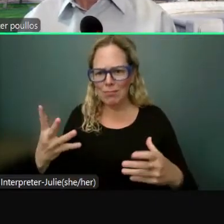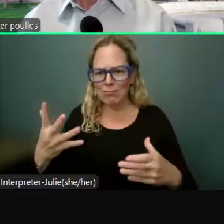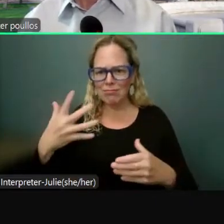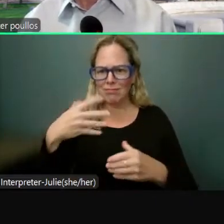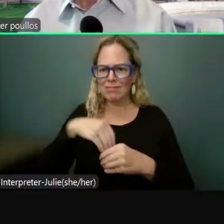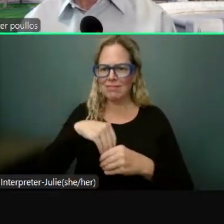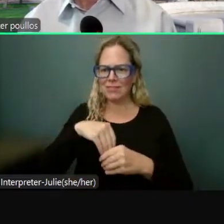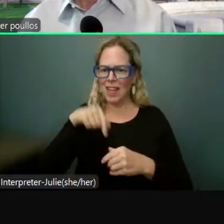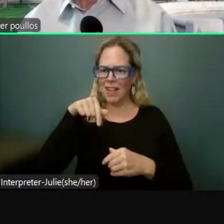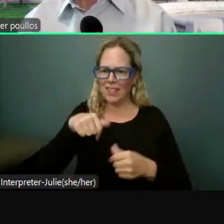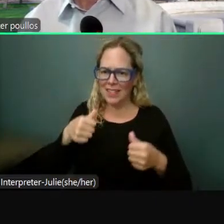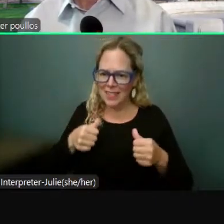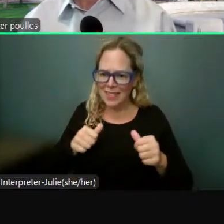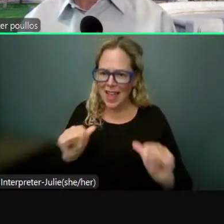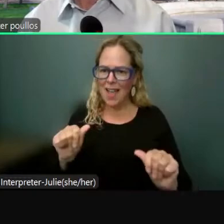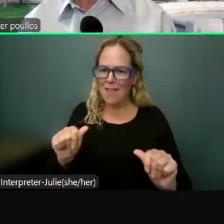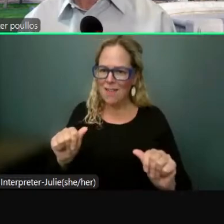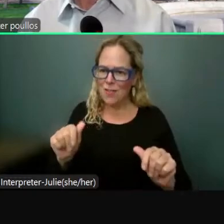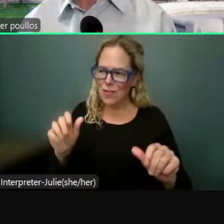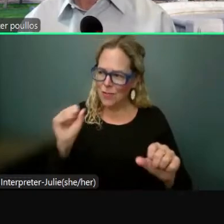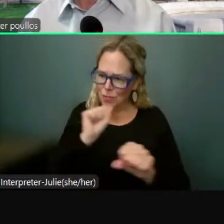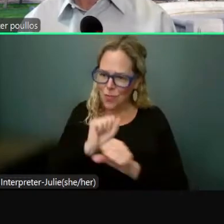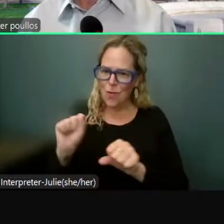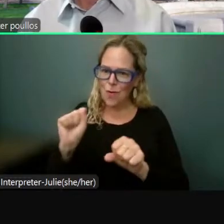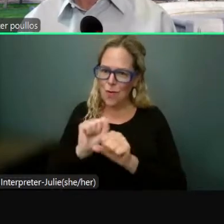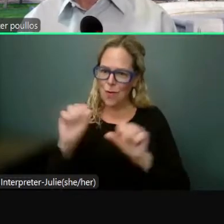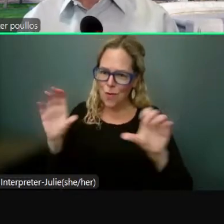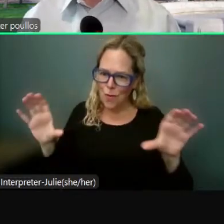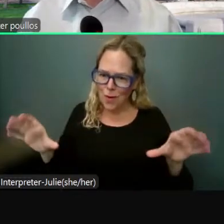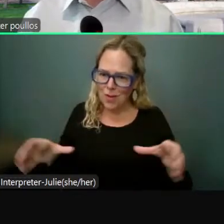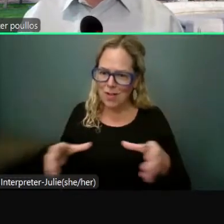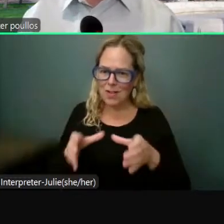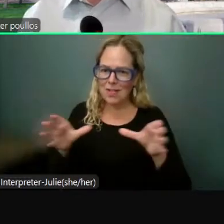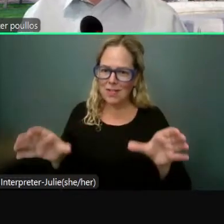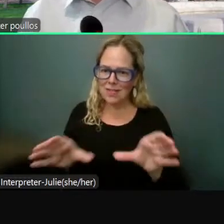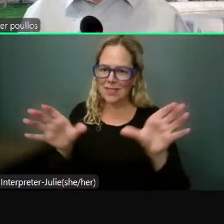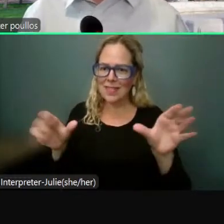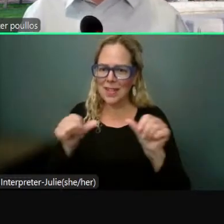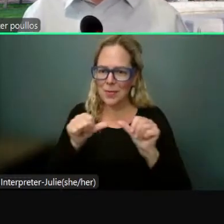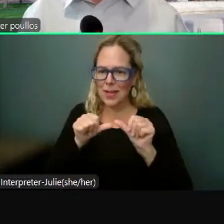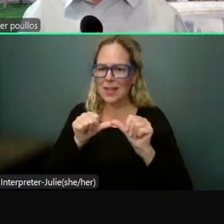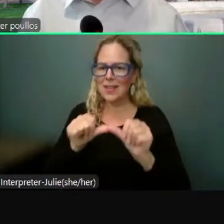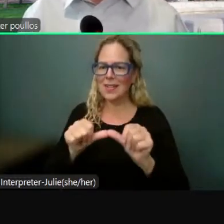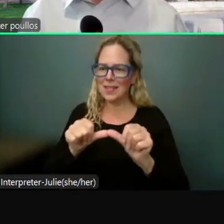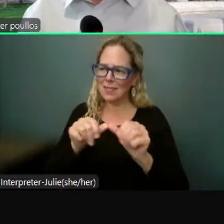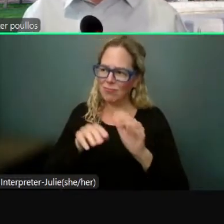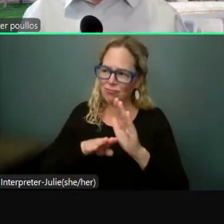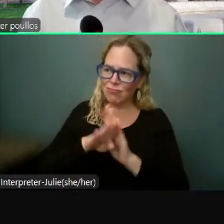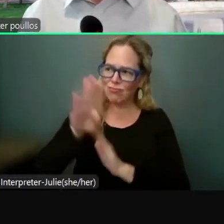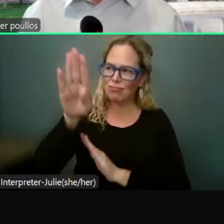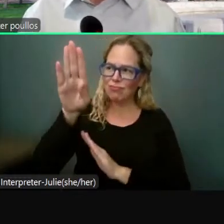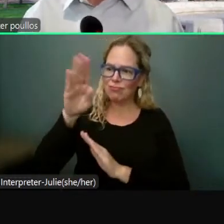effort and put in work so that we can continue to advance in our goals.